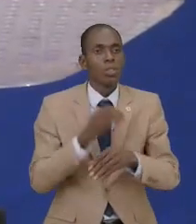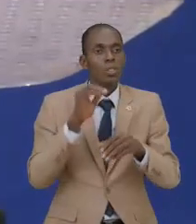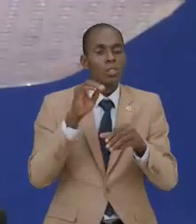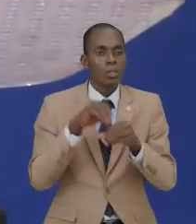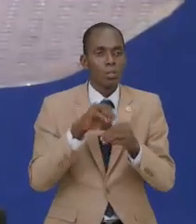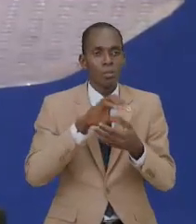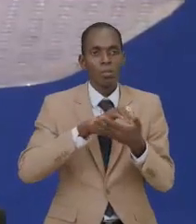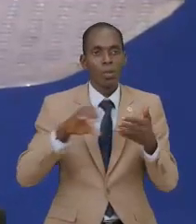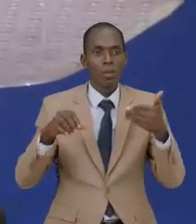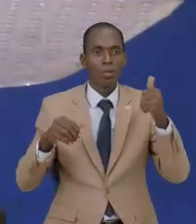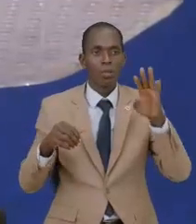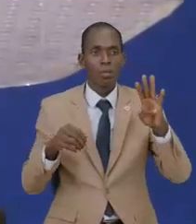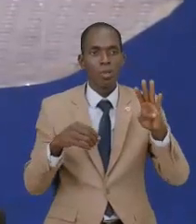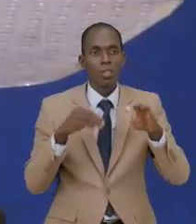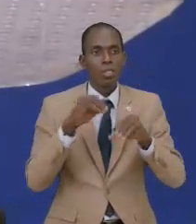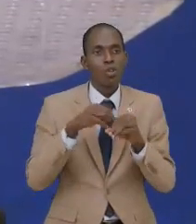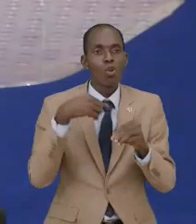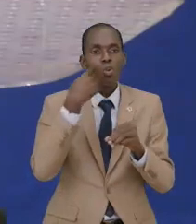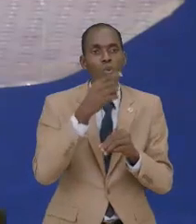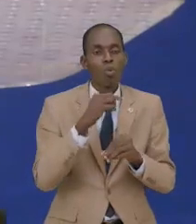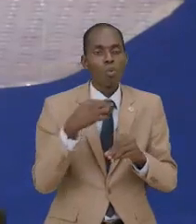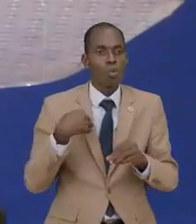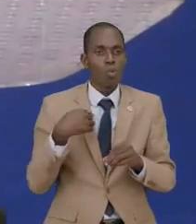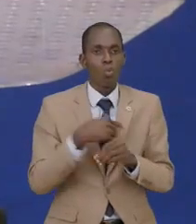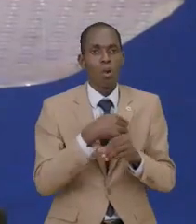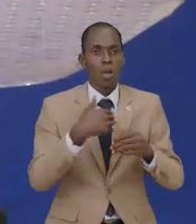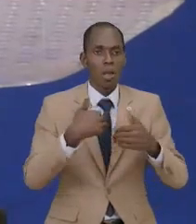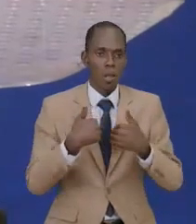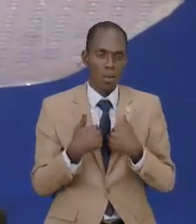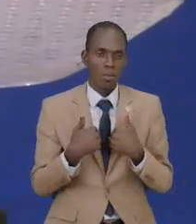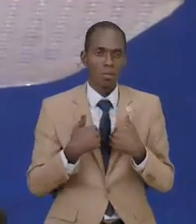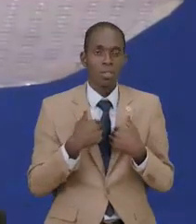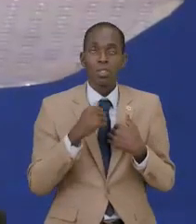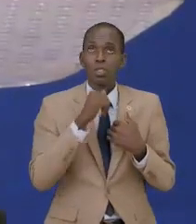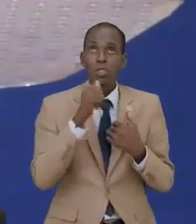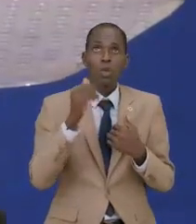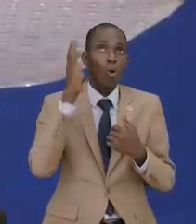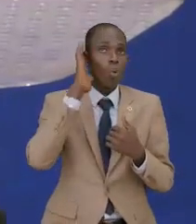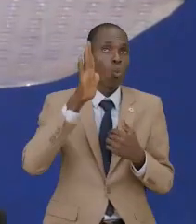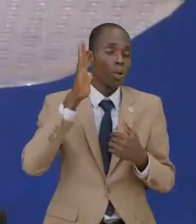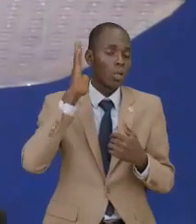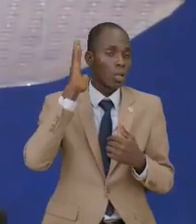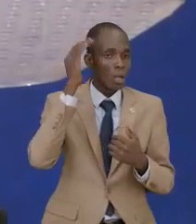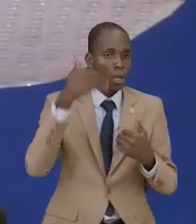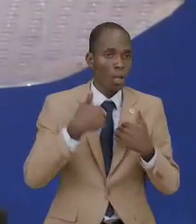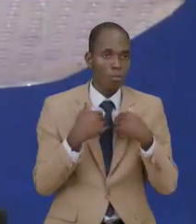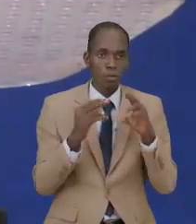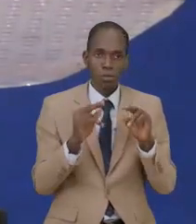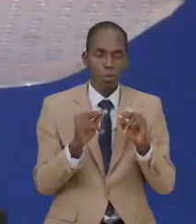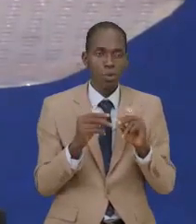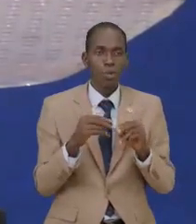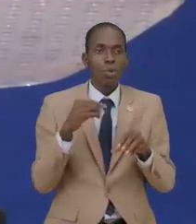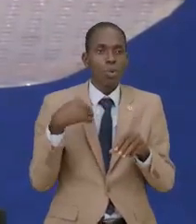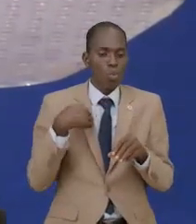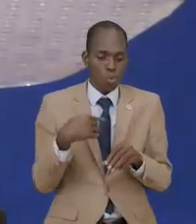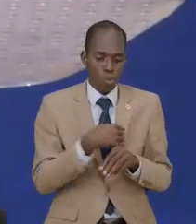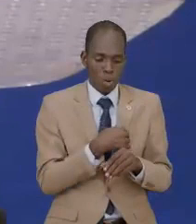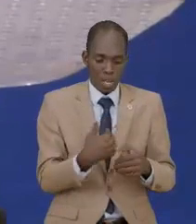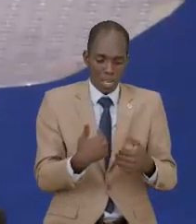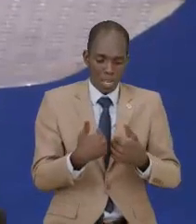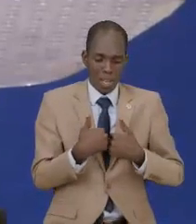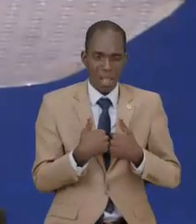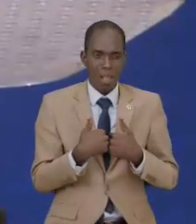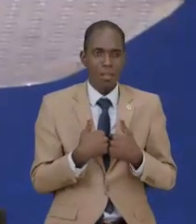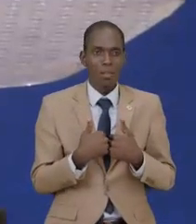whom we have, not future, we have, because he died for us,